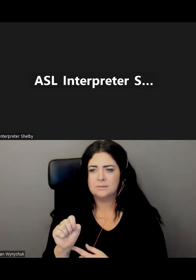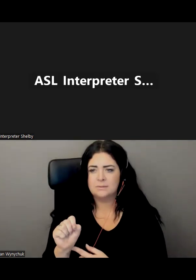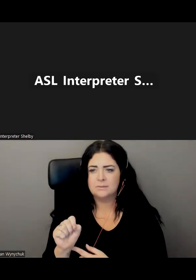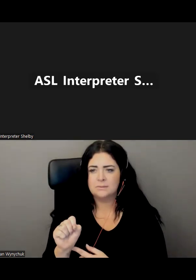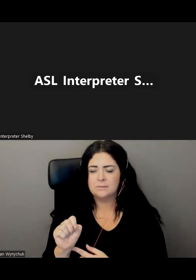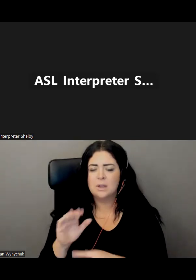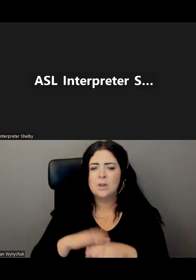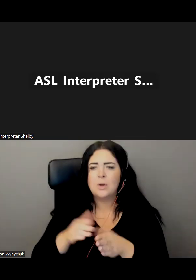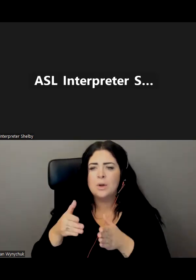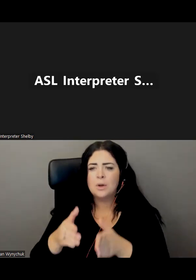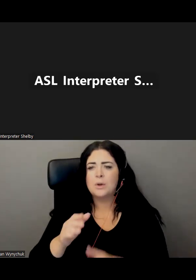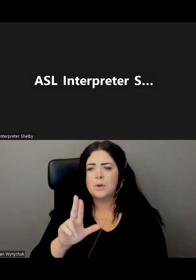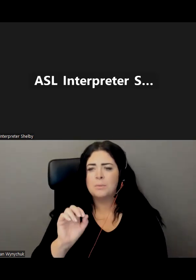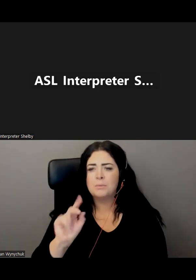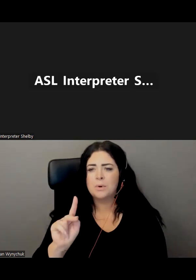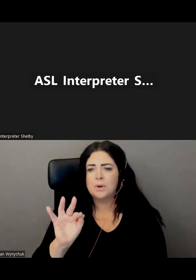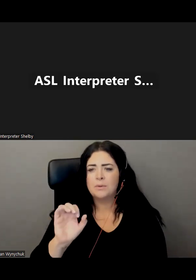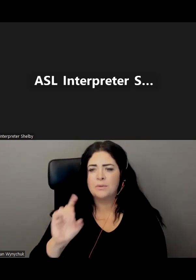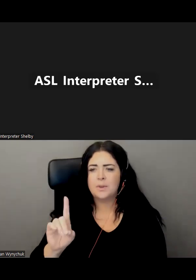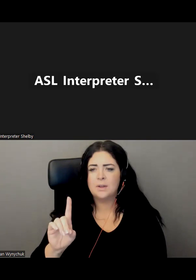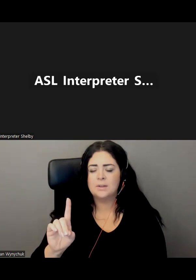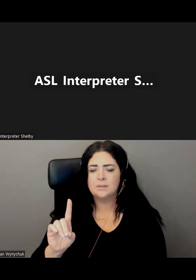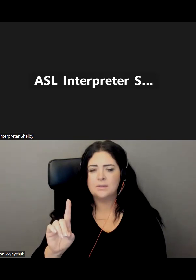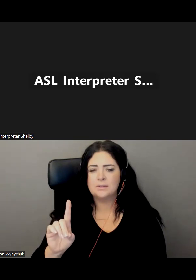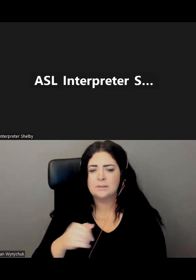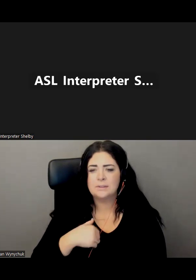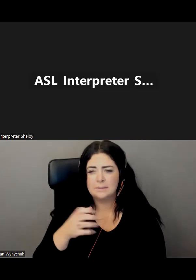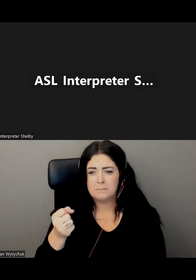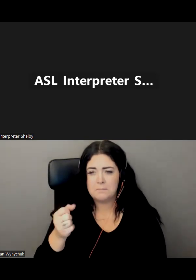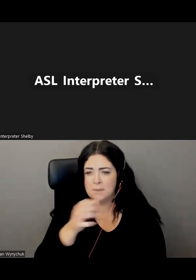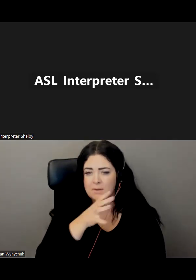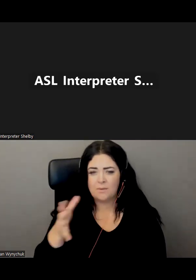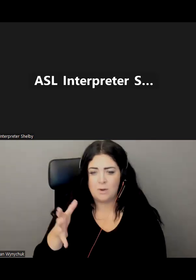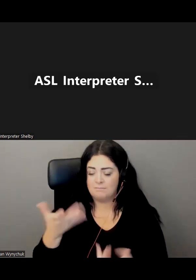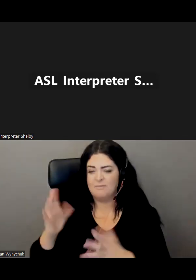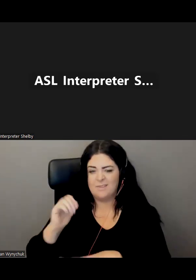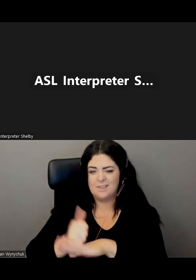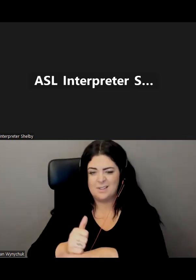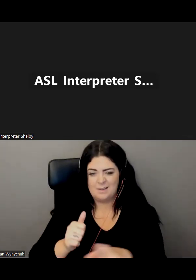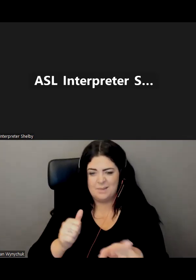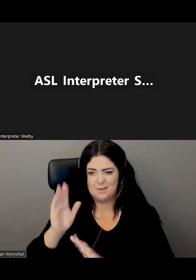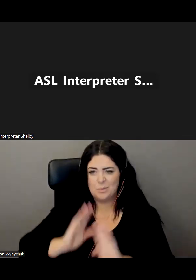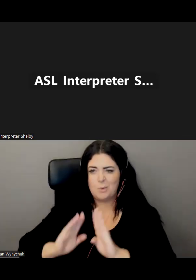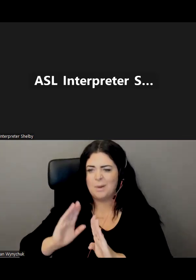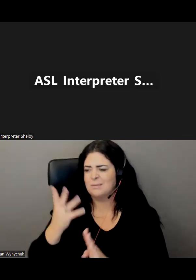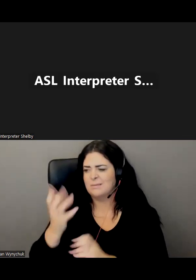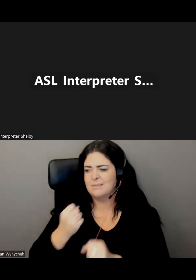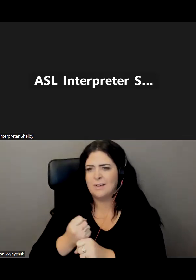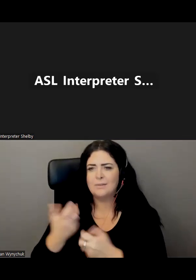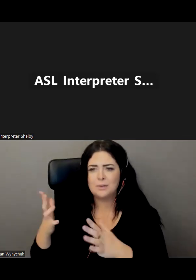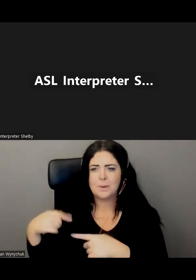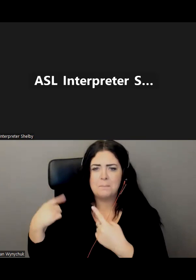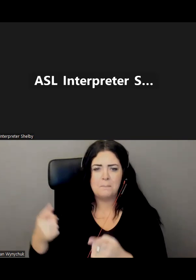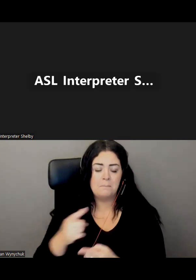on Brookfield Road, their dairy barn actually has integrated these livestock robots 5 years ago now, and they are